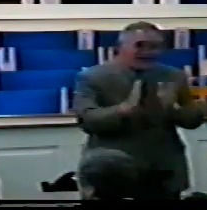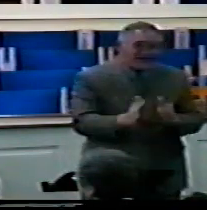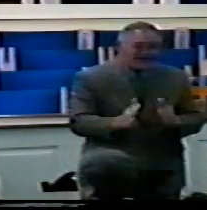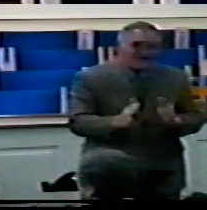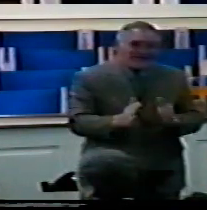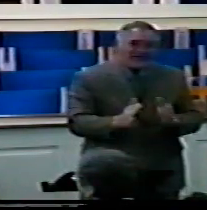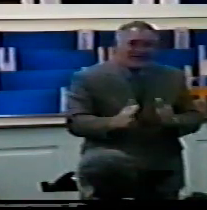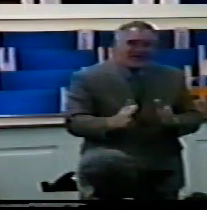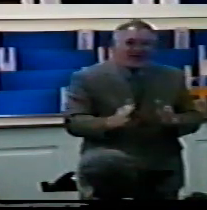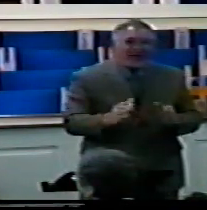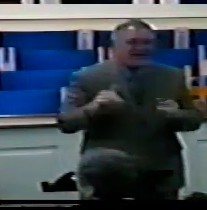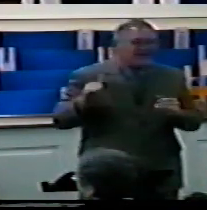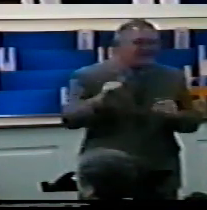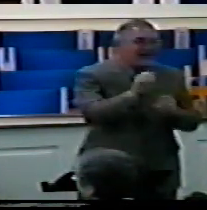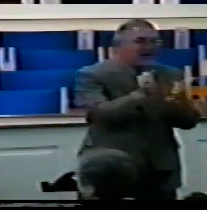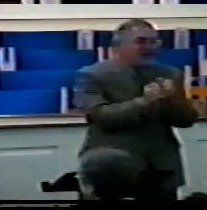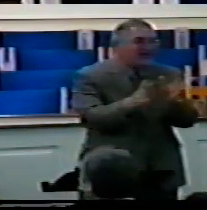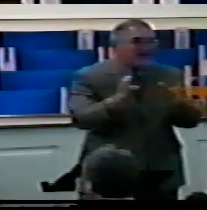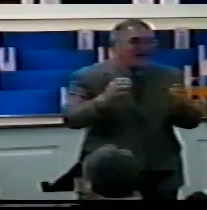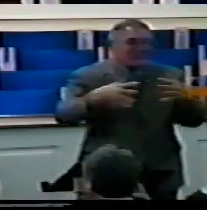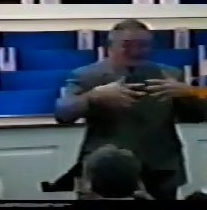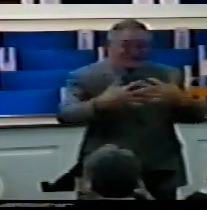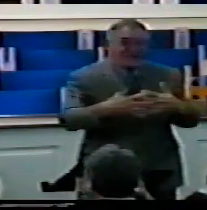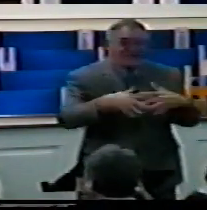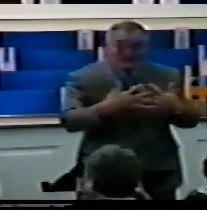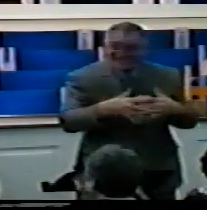without engines, amen? I mean, he was good.